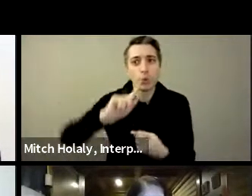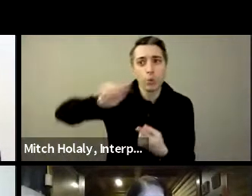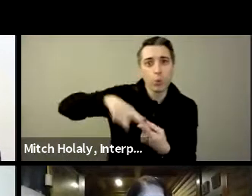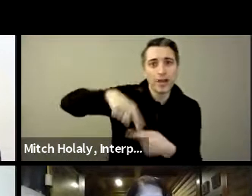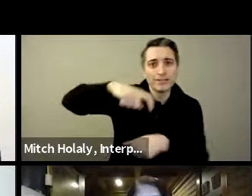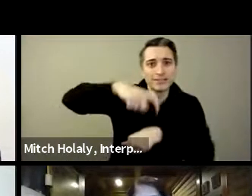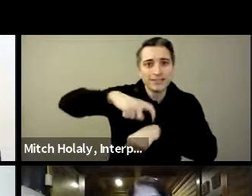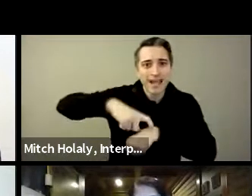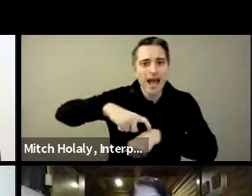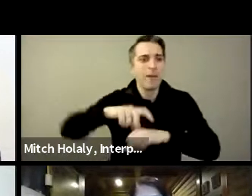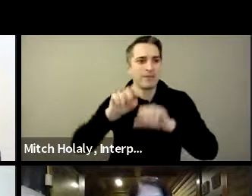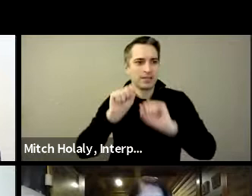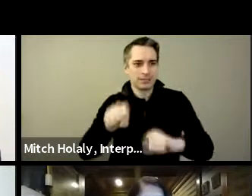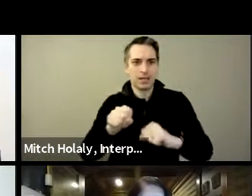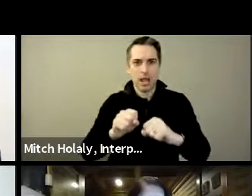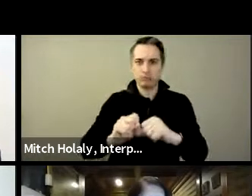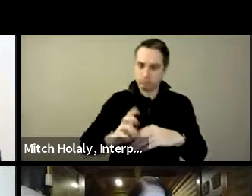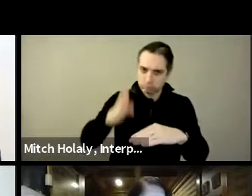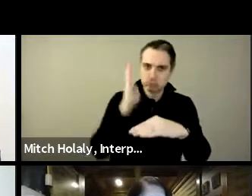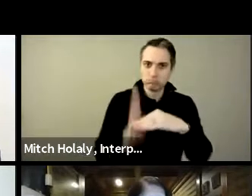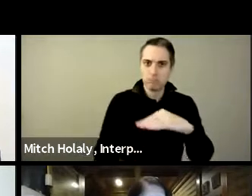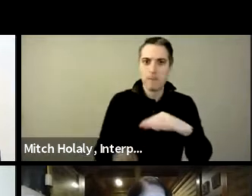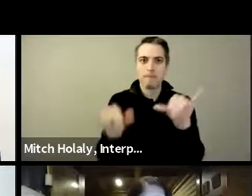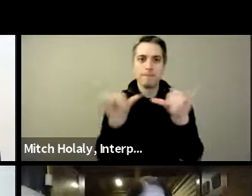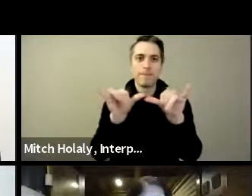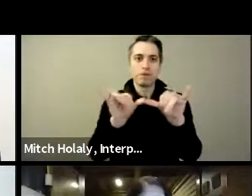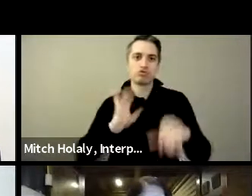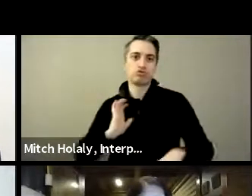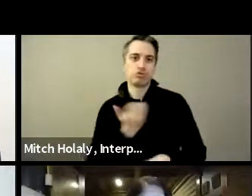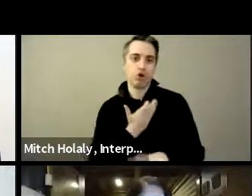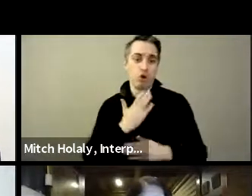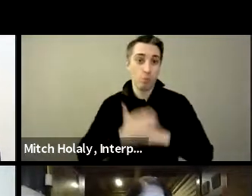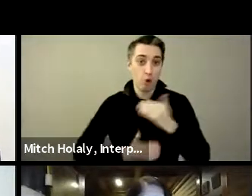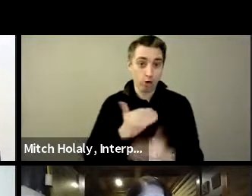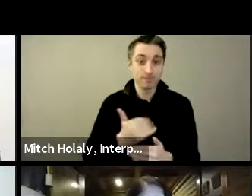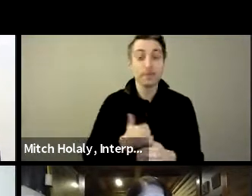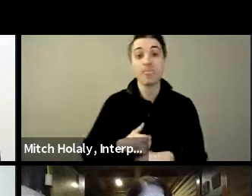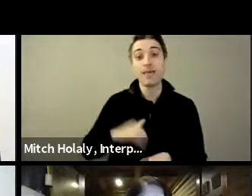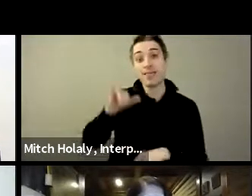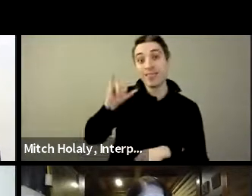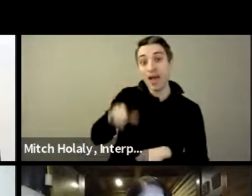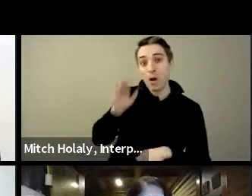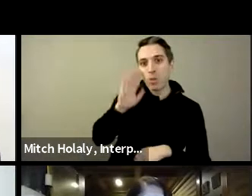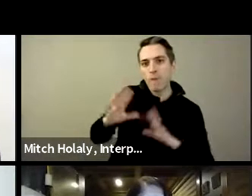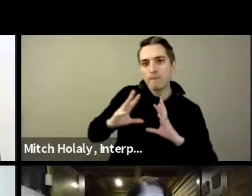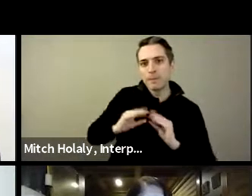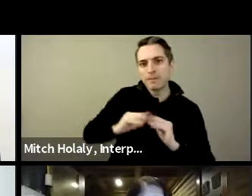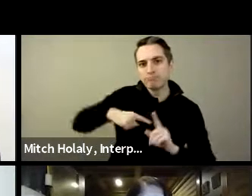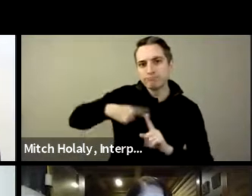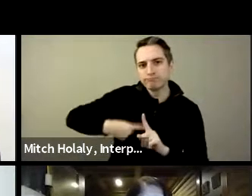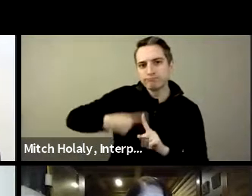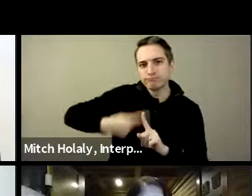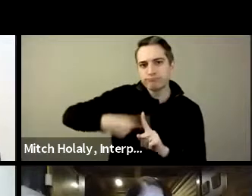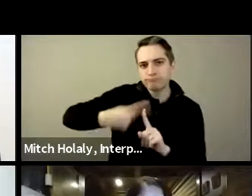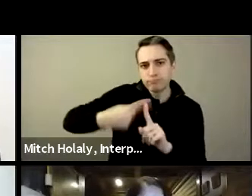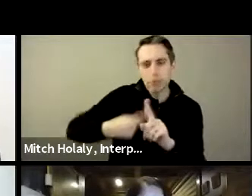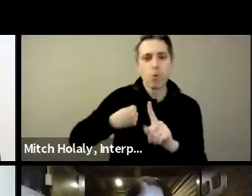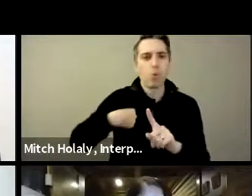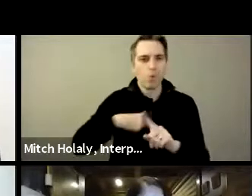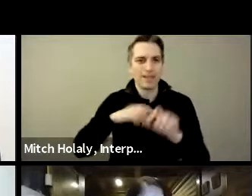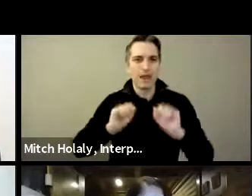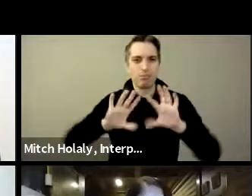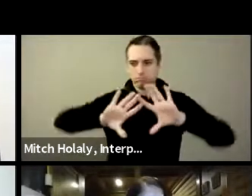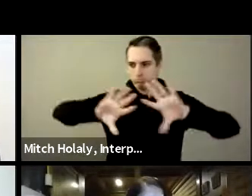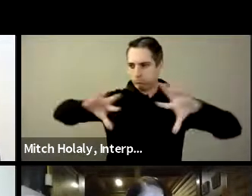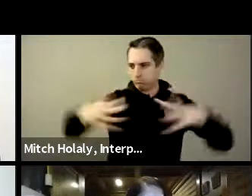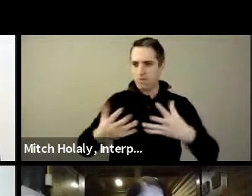progress. The work group center on the equity report will meet on a monthly basis as we collectively assess the work that lies ahead of